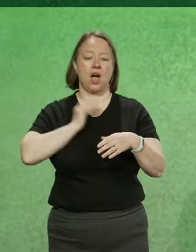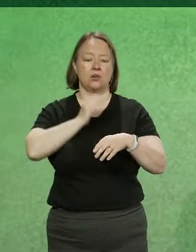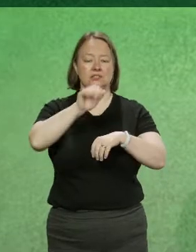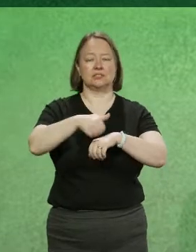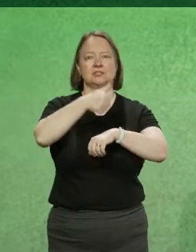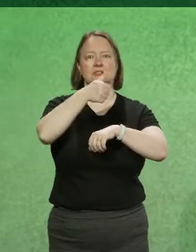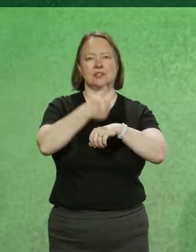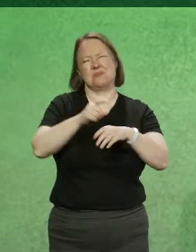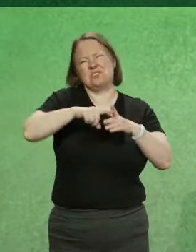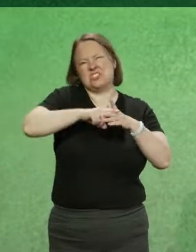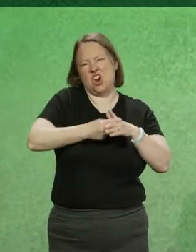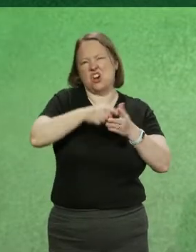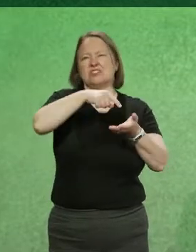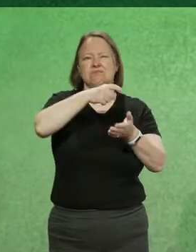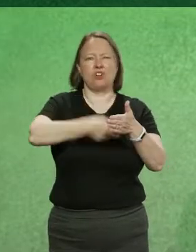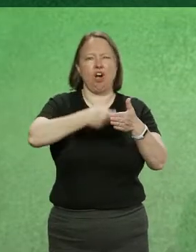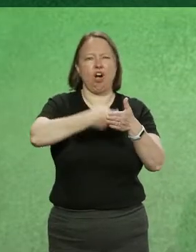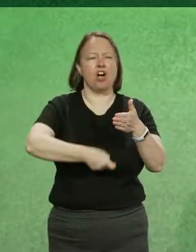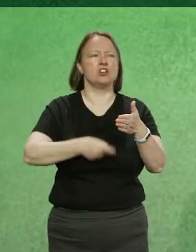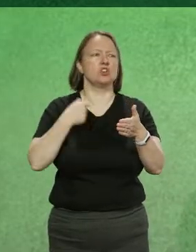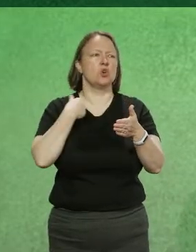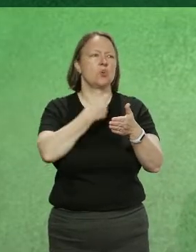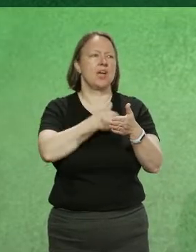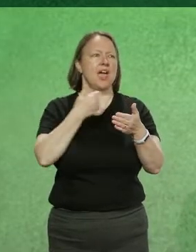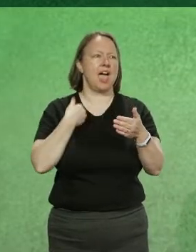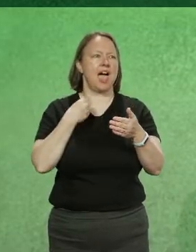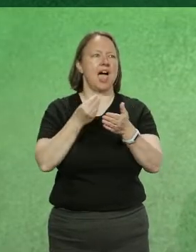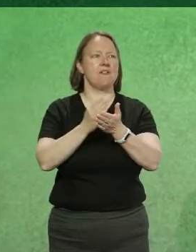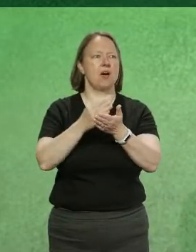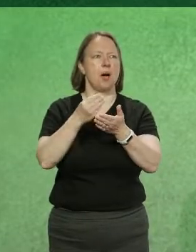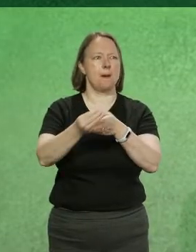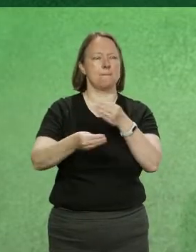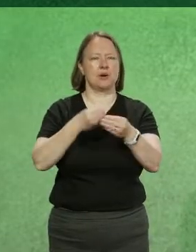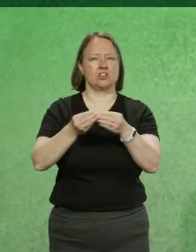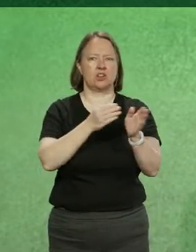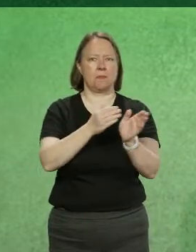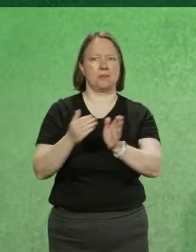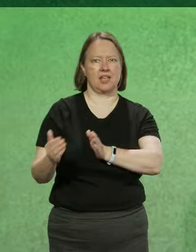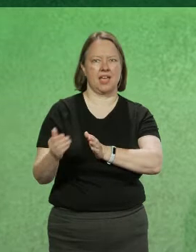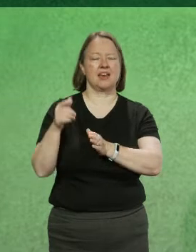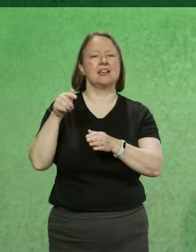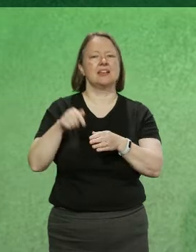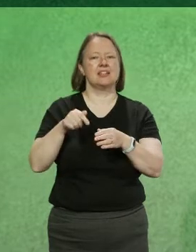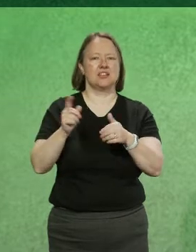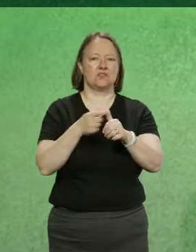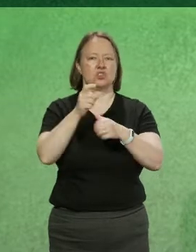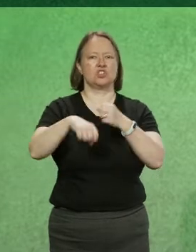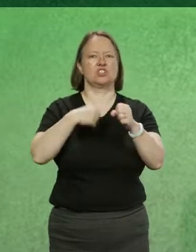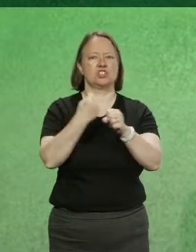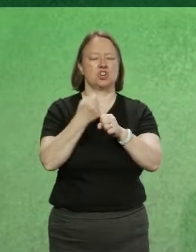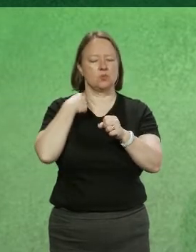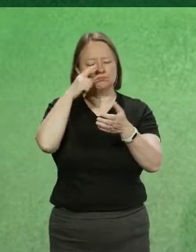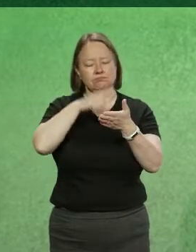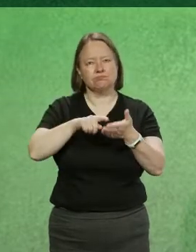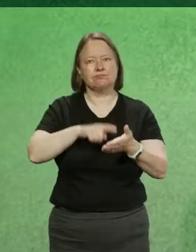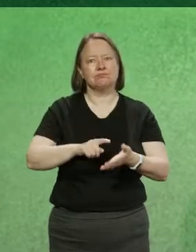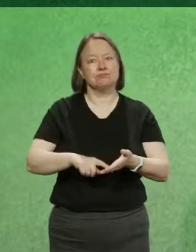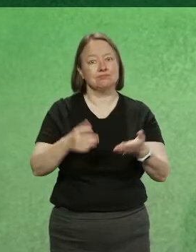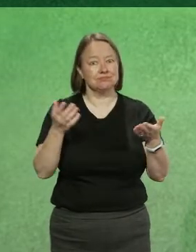cost, well, we have made our 3-year budget plan. And for our startup cost in this first year, we are looking into